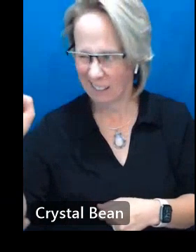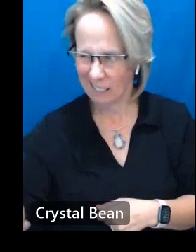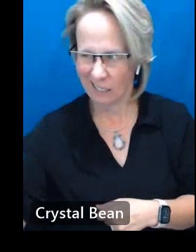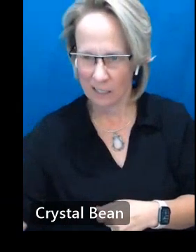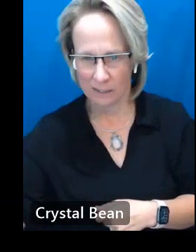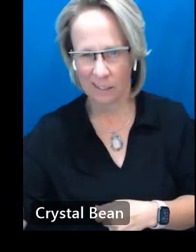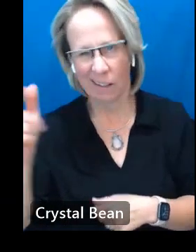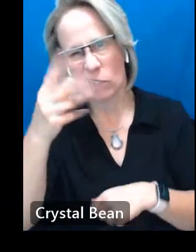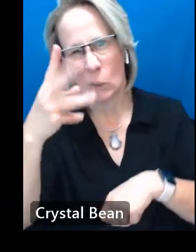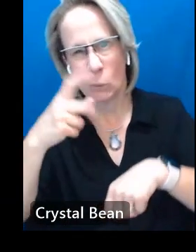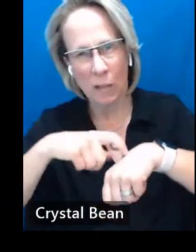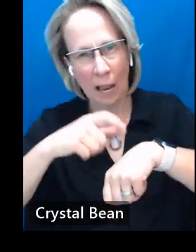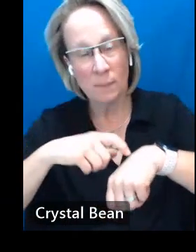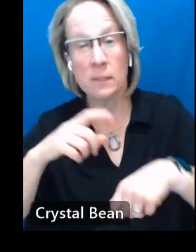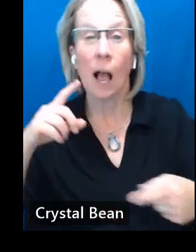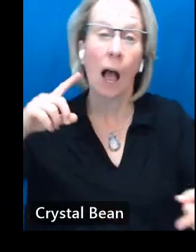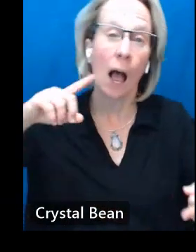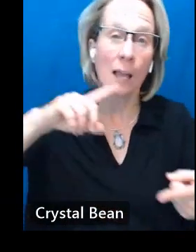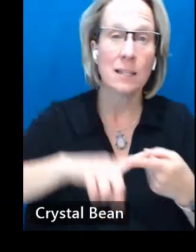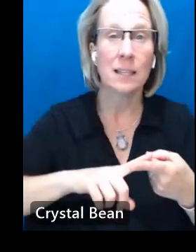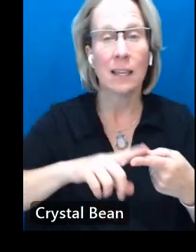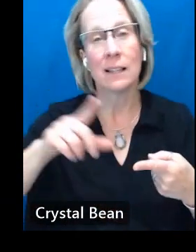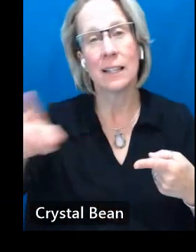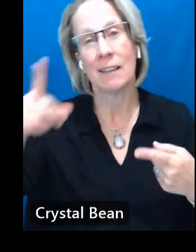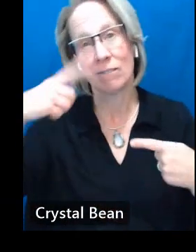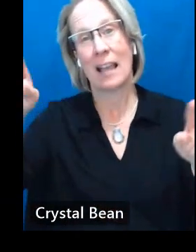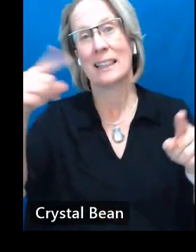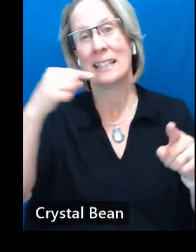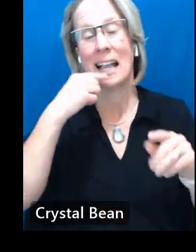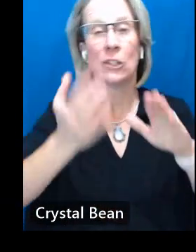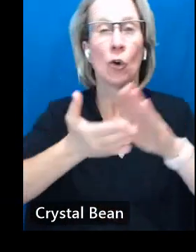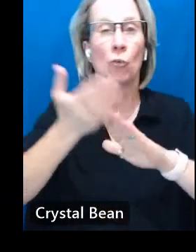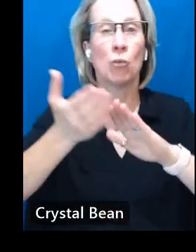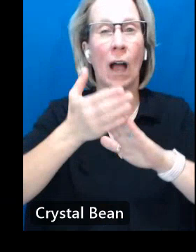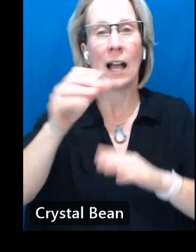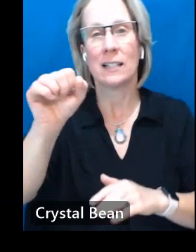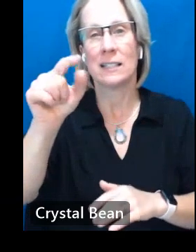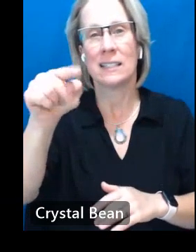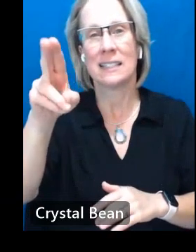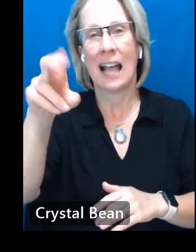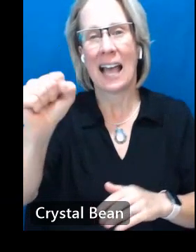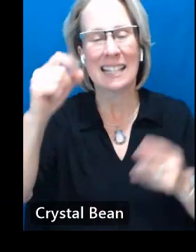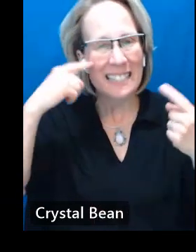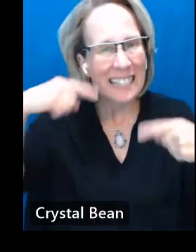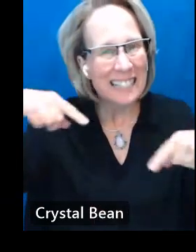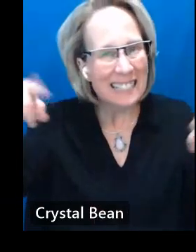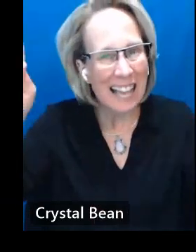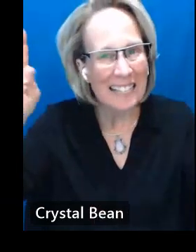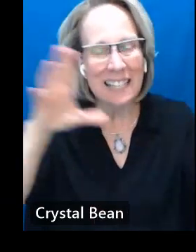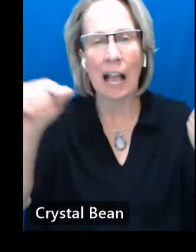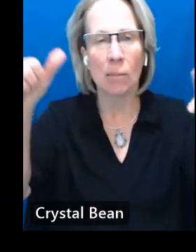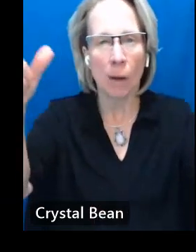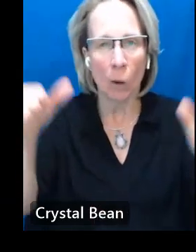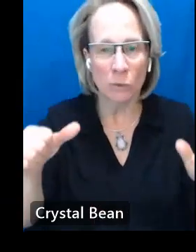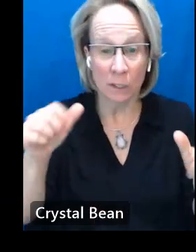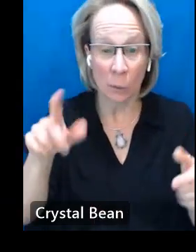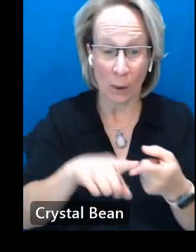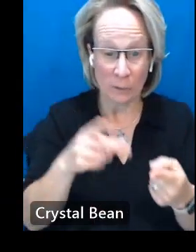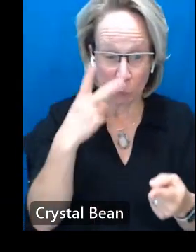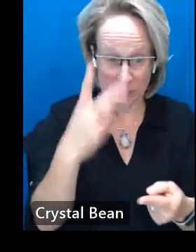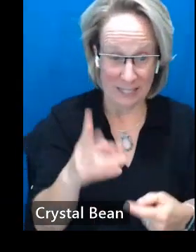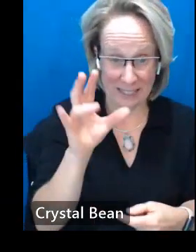times until eventually you'll see run status success and distribution status posted. Once you see these two things, you'll know that the